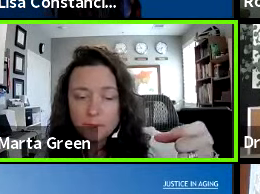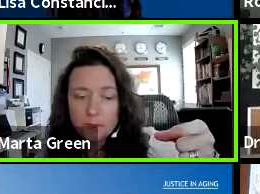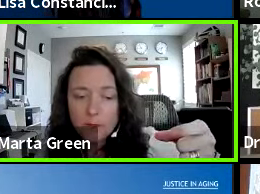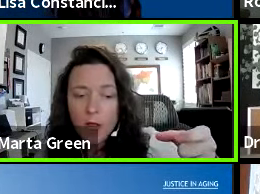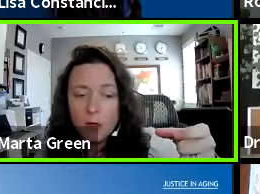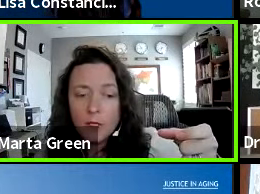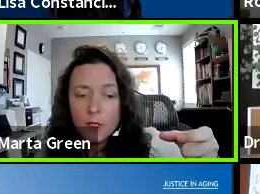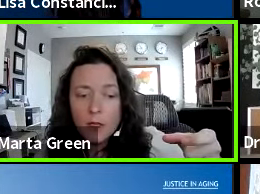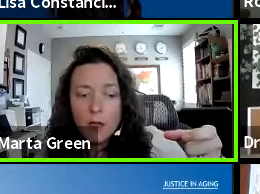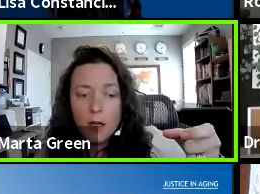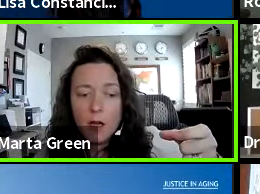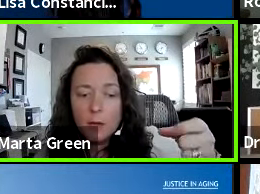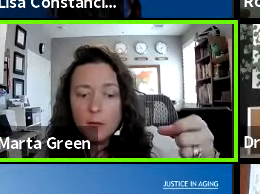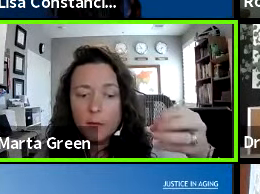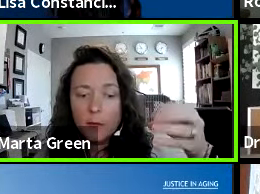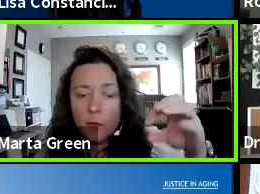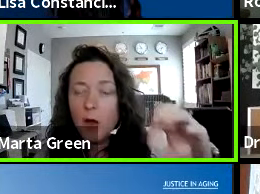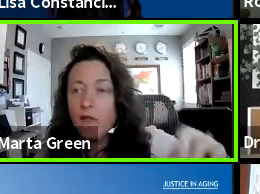be